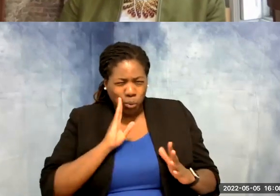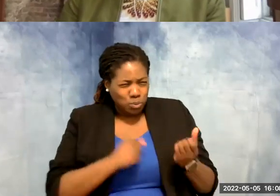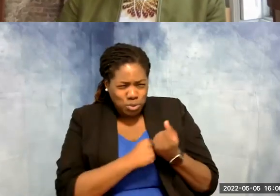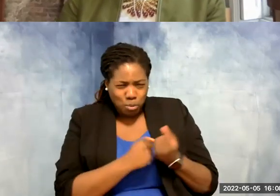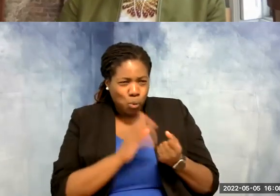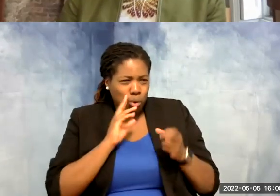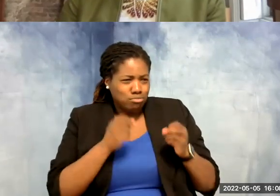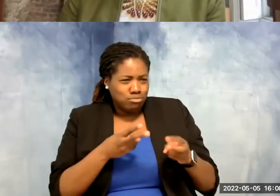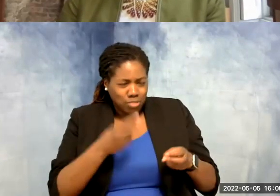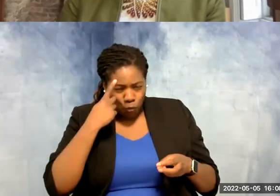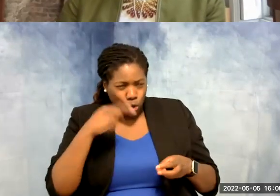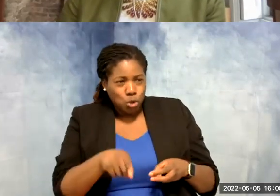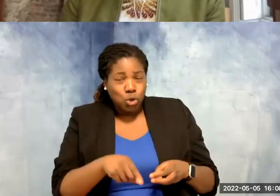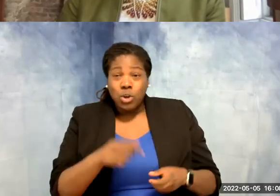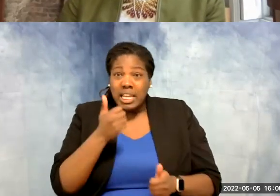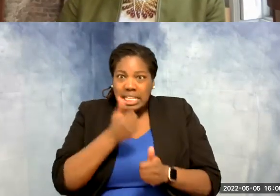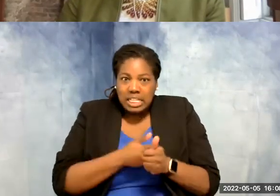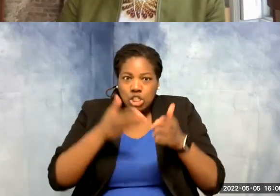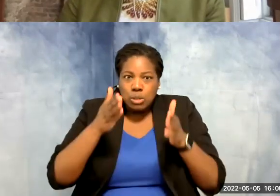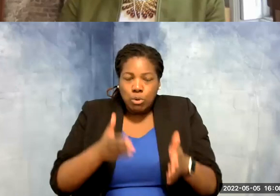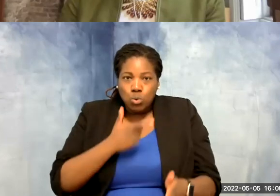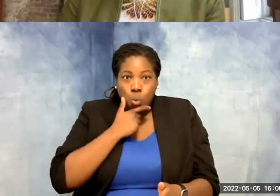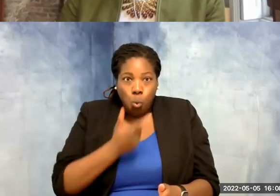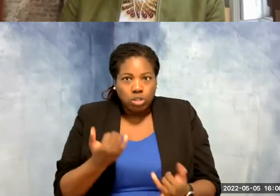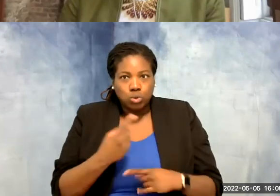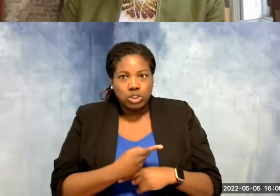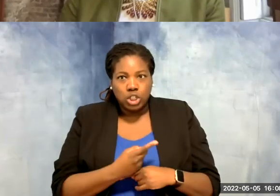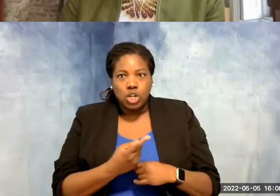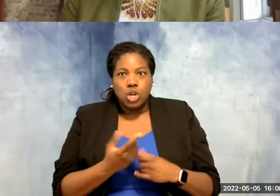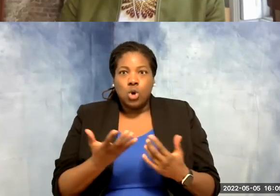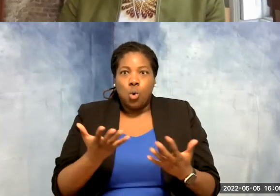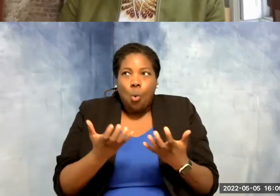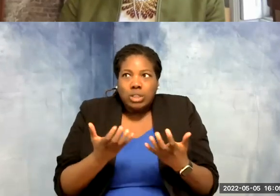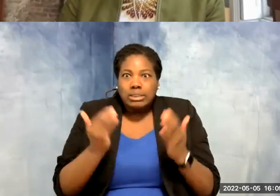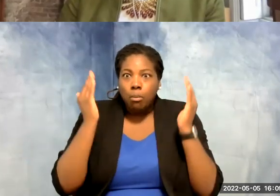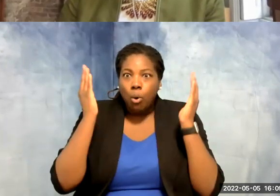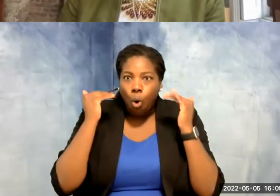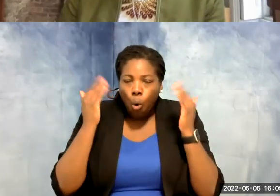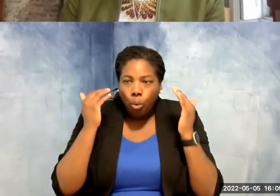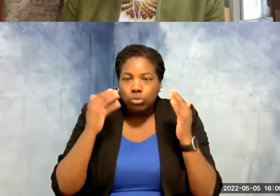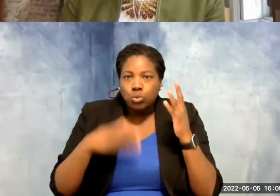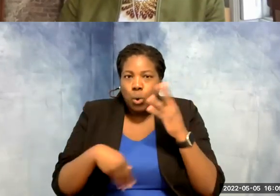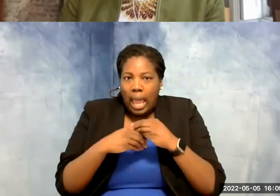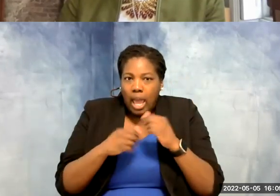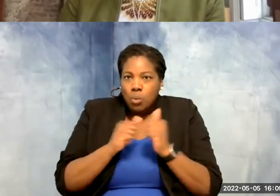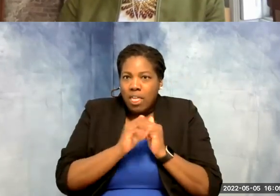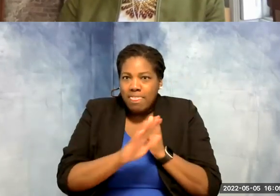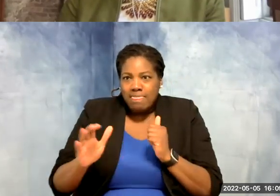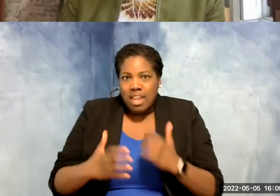We gotcha. And I'm sure every person is watching to look for some measure of hope to mix in with their